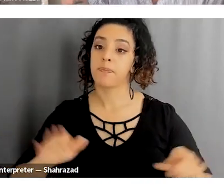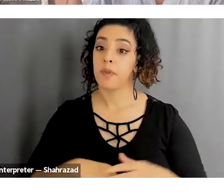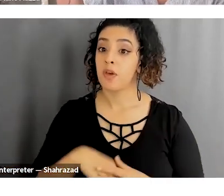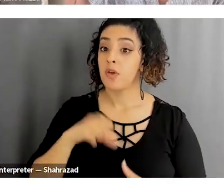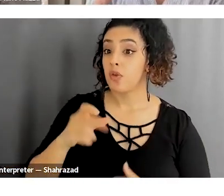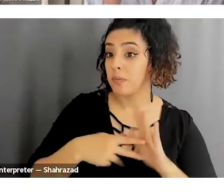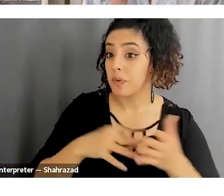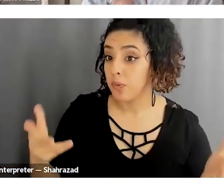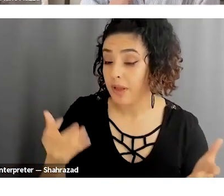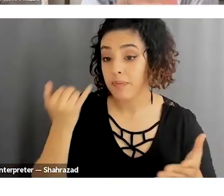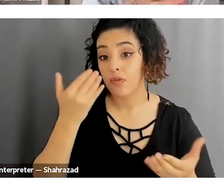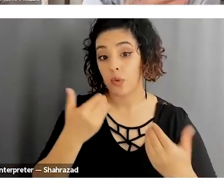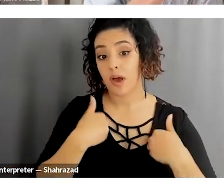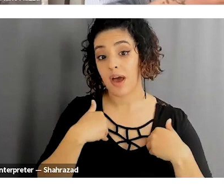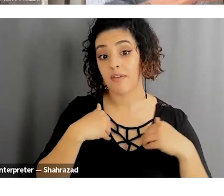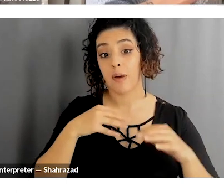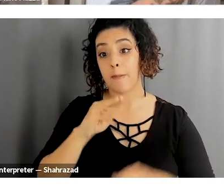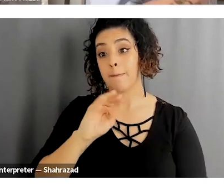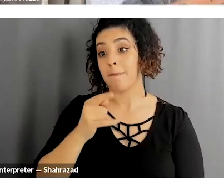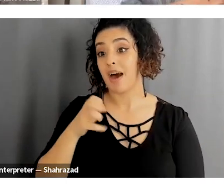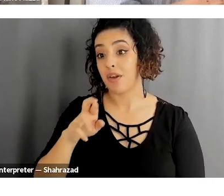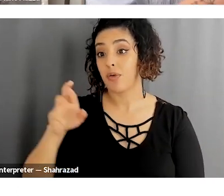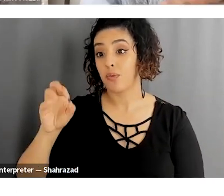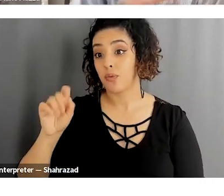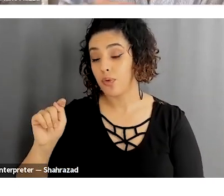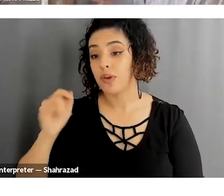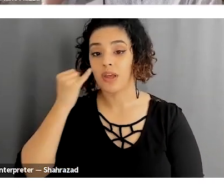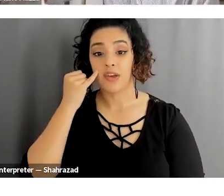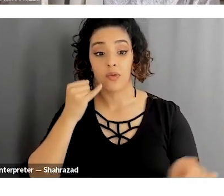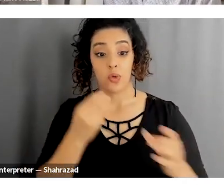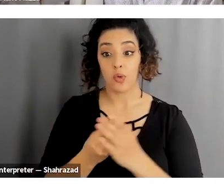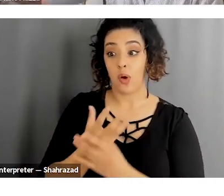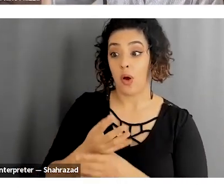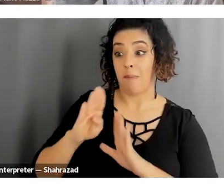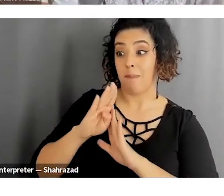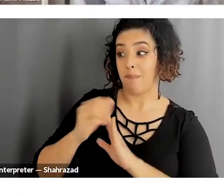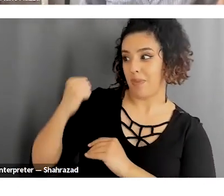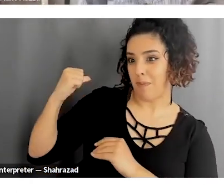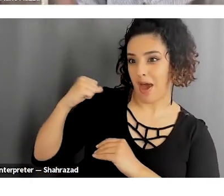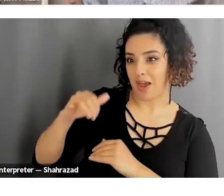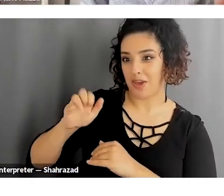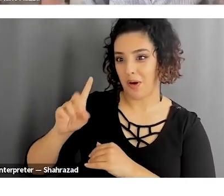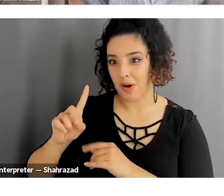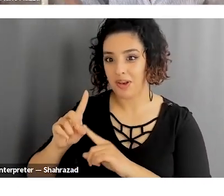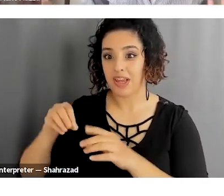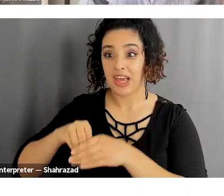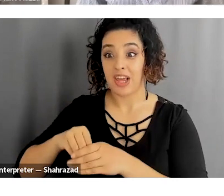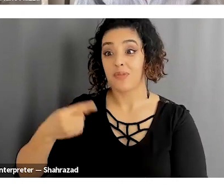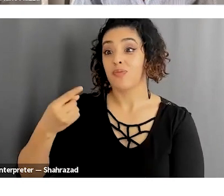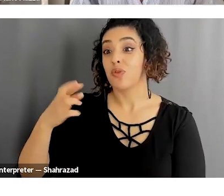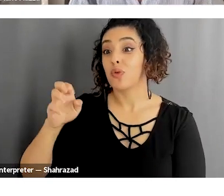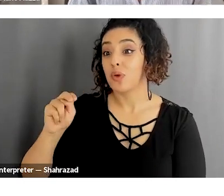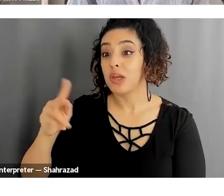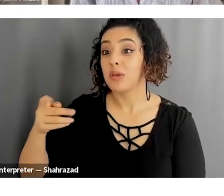a dye stuff called madder root. If you grow it in your backyard in Greenpoint, as opposed to someone who grows it in Turkey, the color is going to be a little